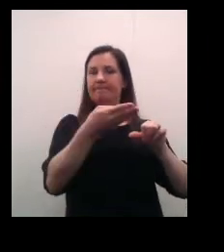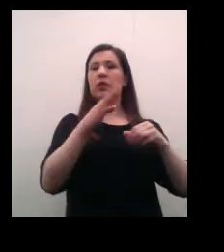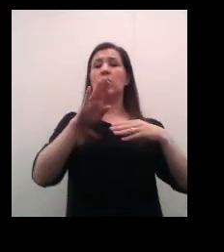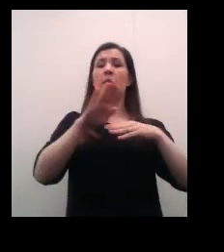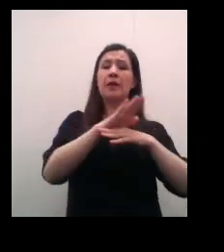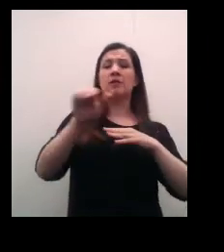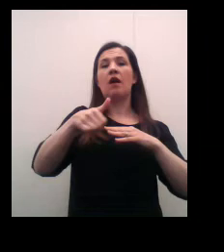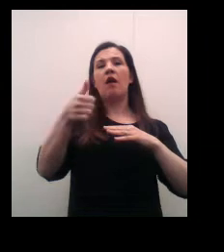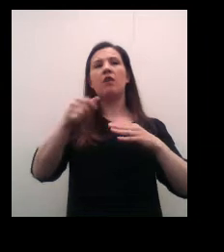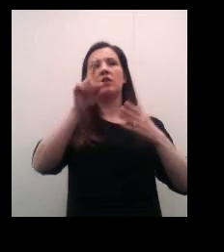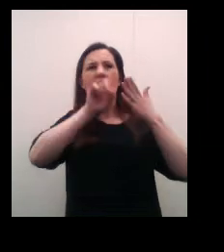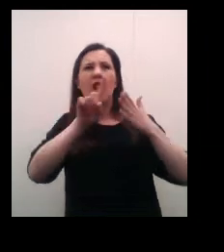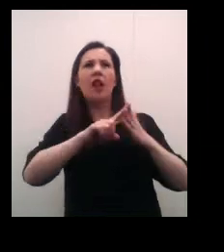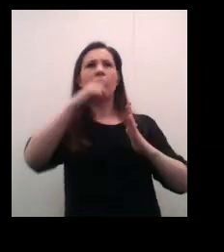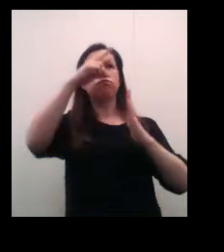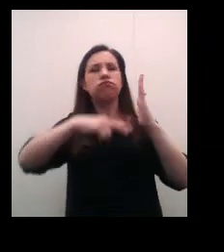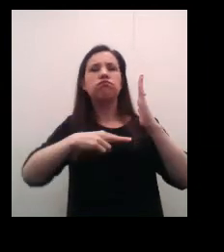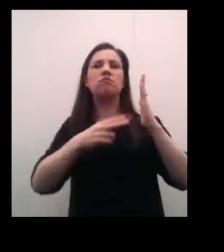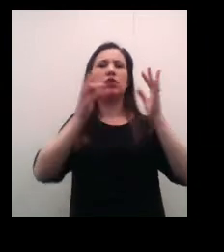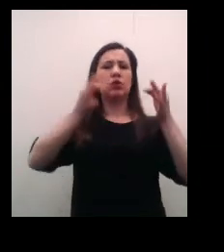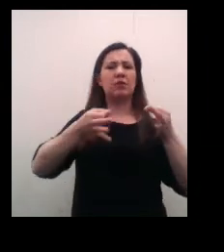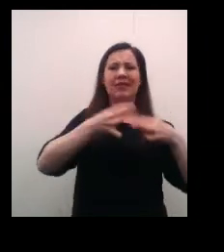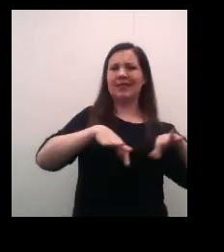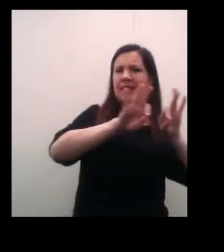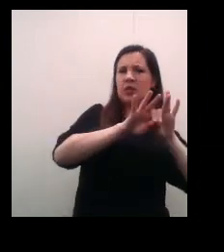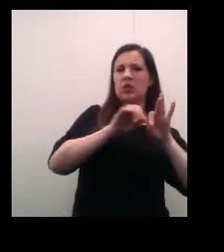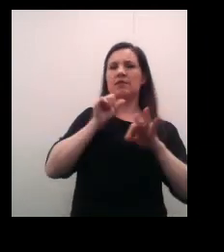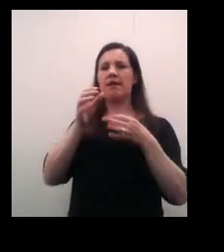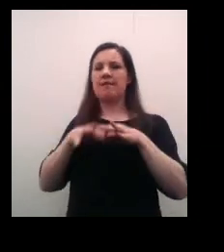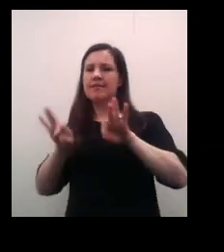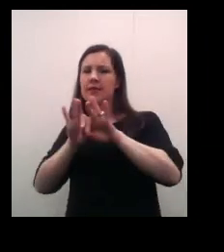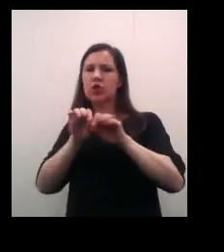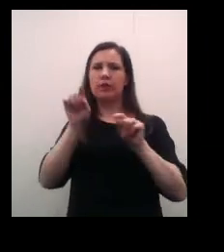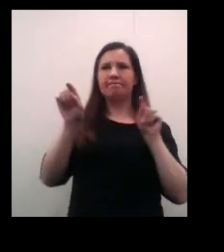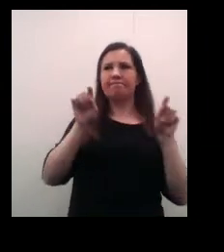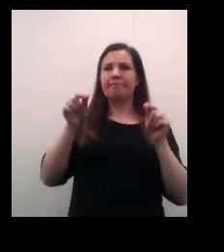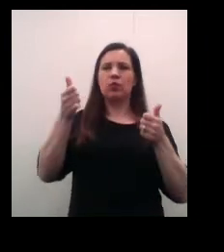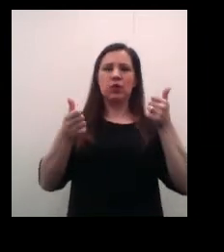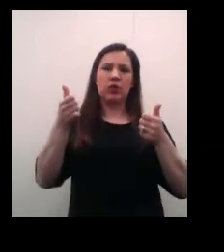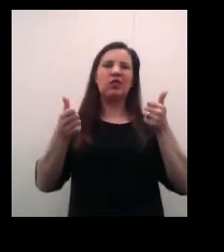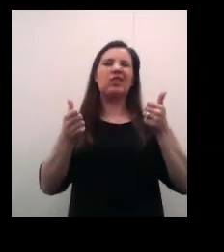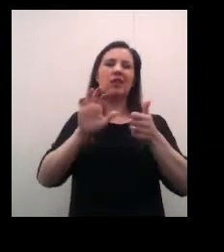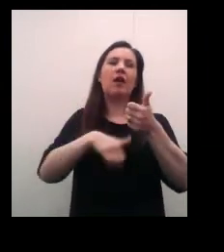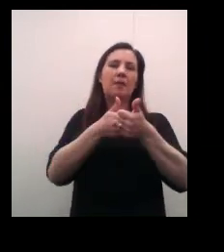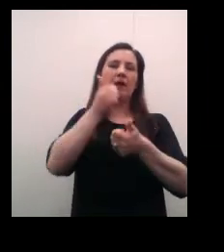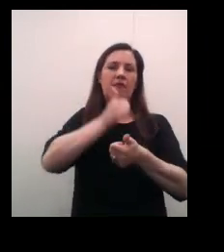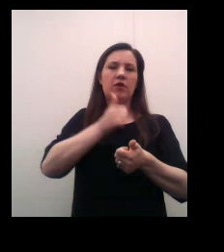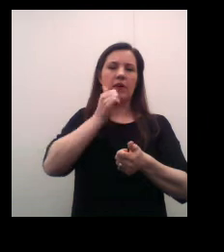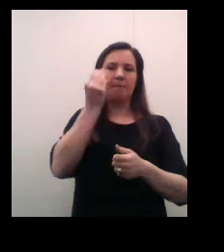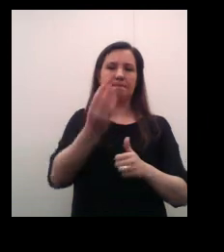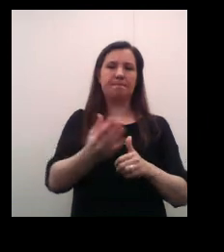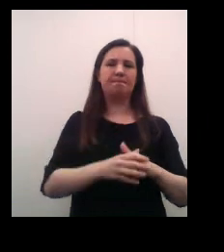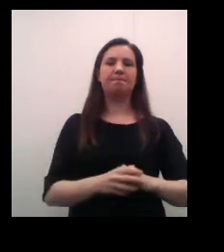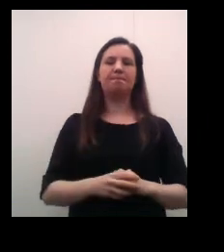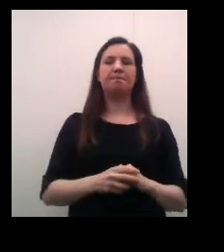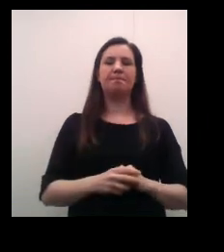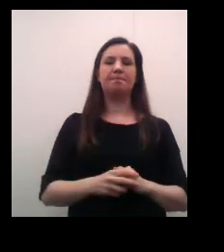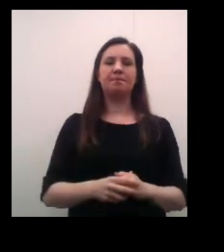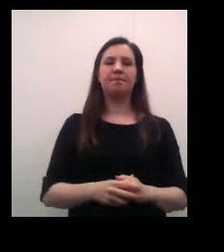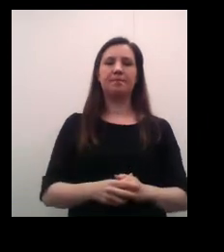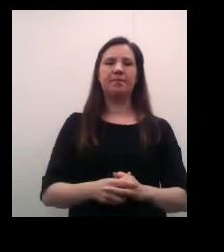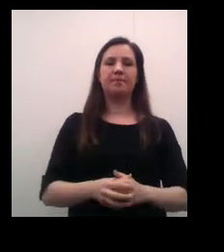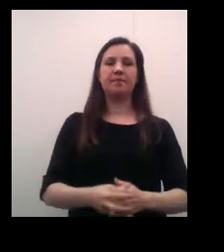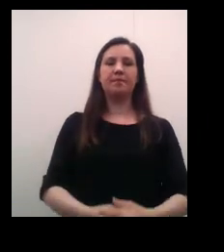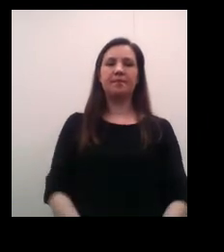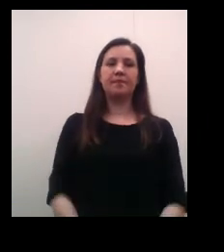businesses and others can make the determination as to what's essential and what's not, but it just goes to show that it's updated daily with the latest information that we